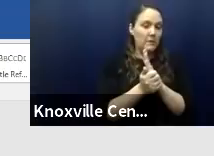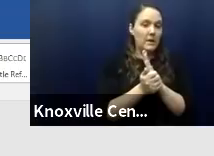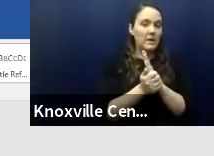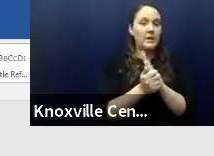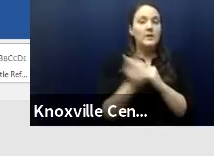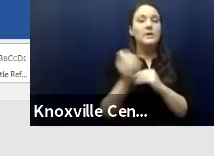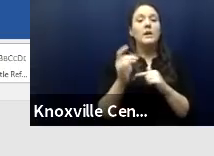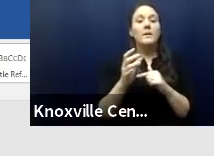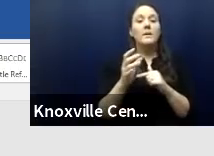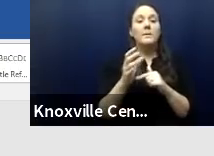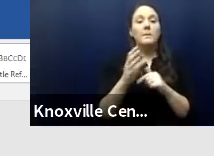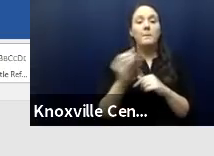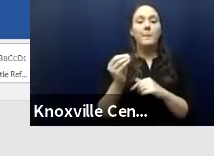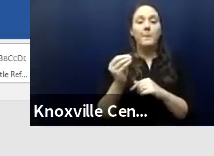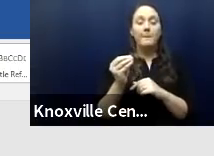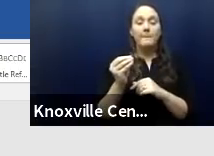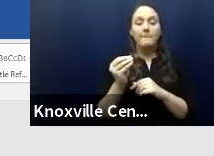and